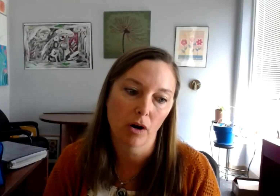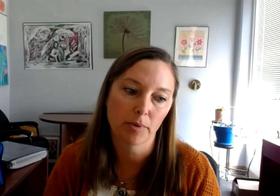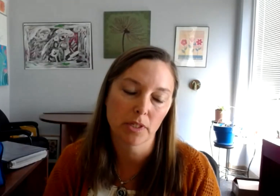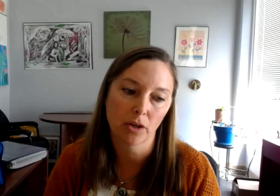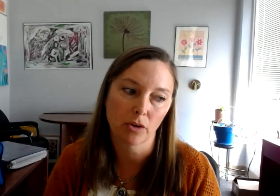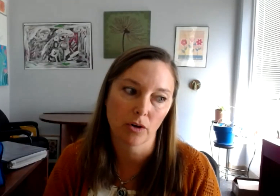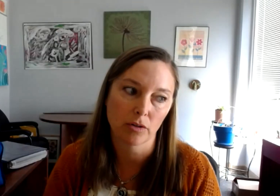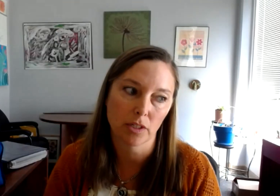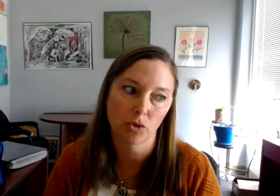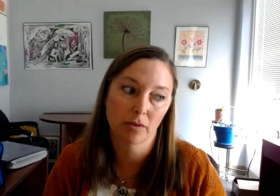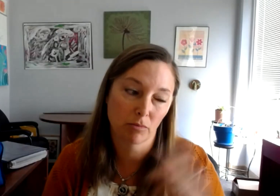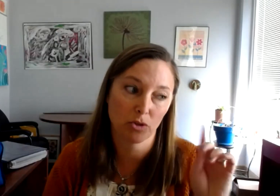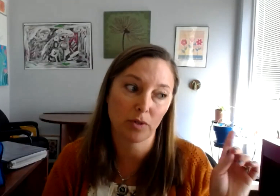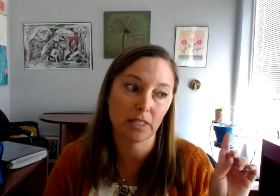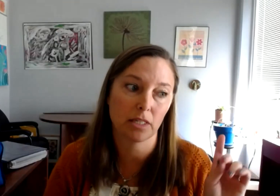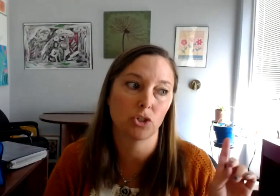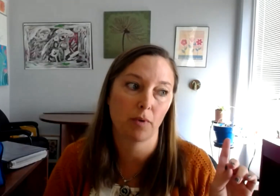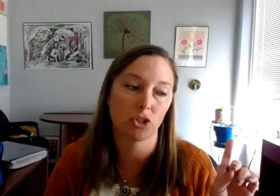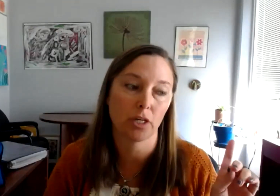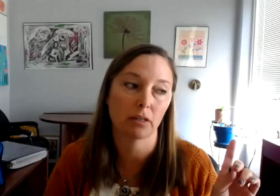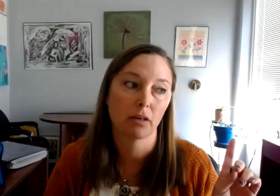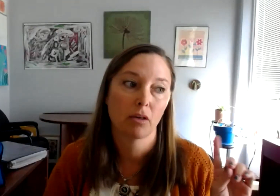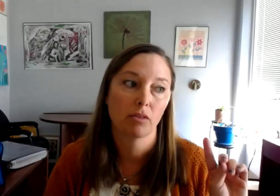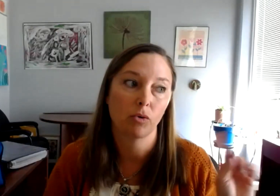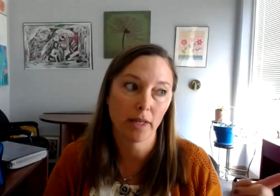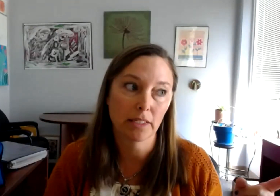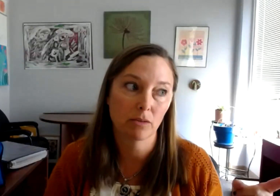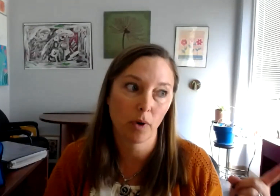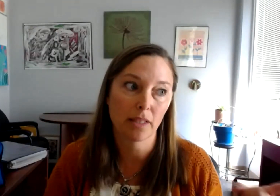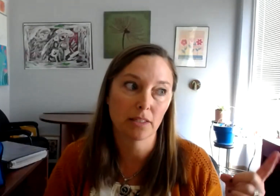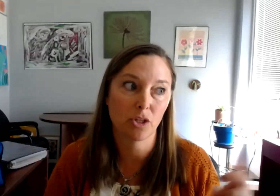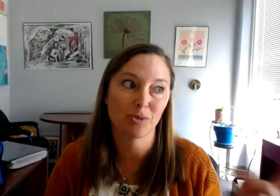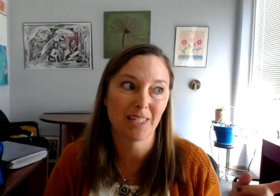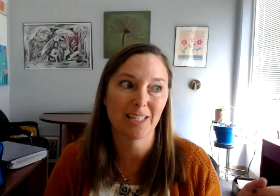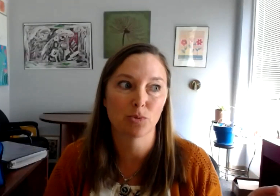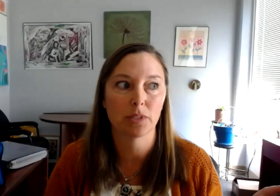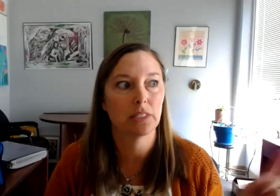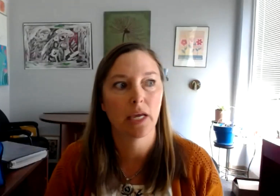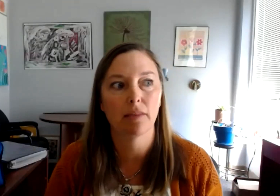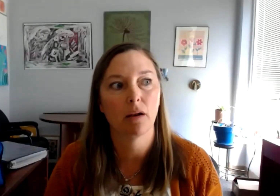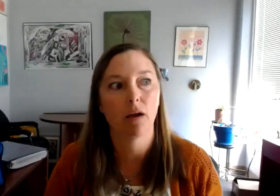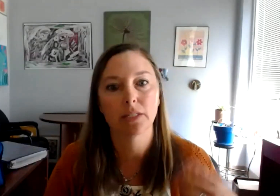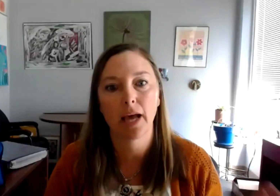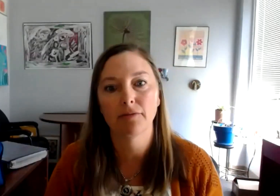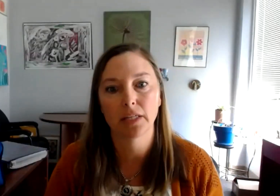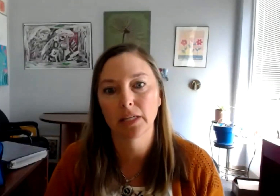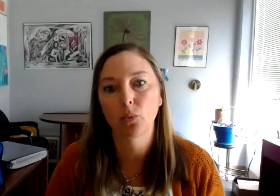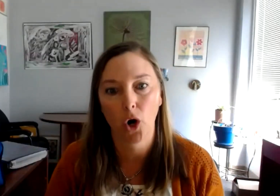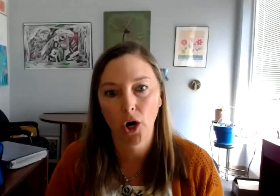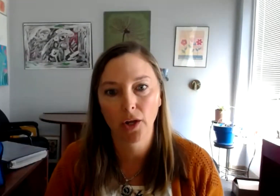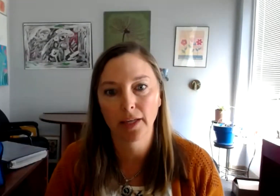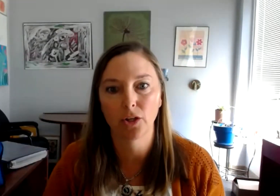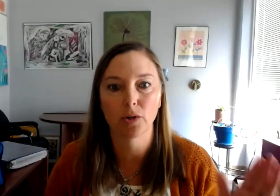with our particular most recent situation, the one of those days was a day that our staff